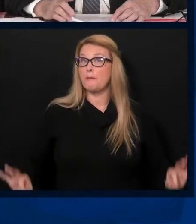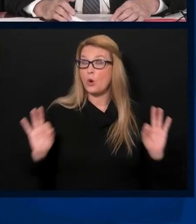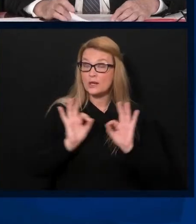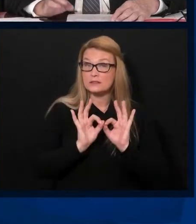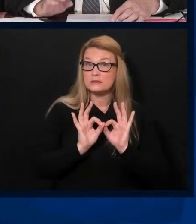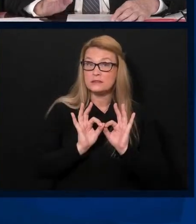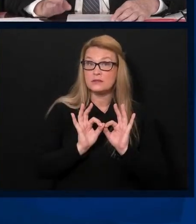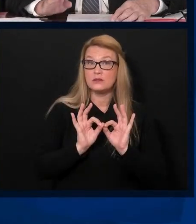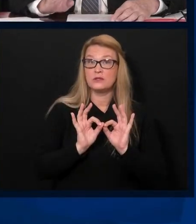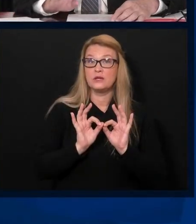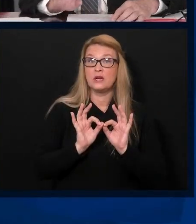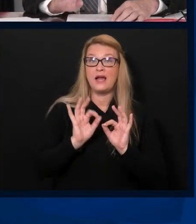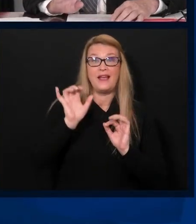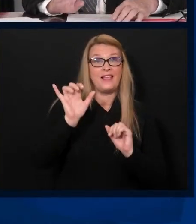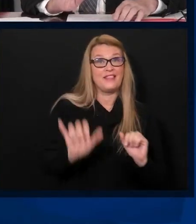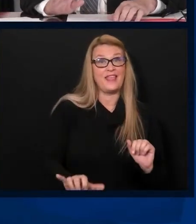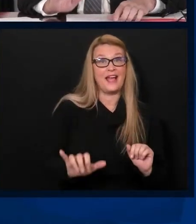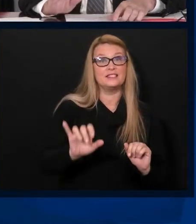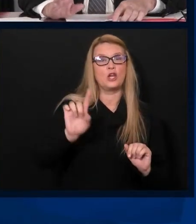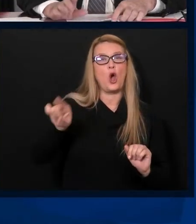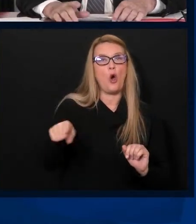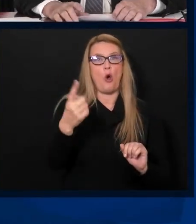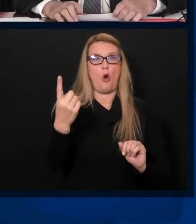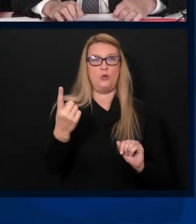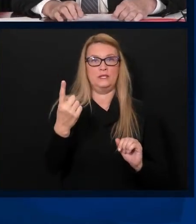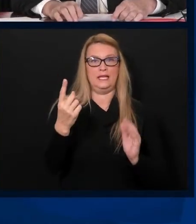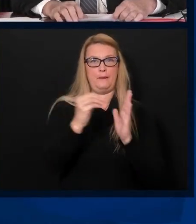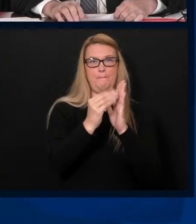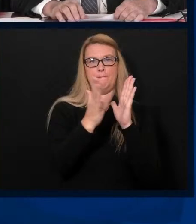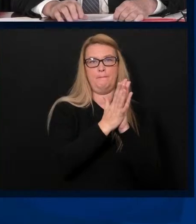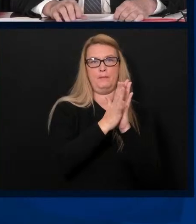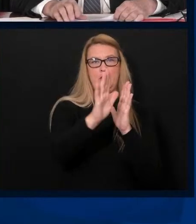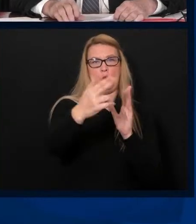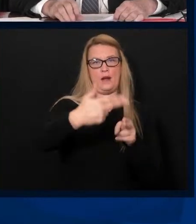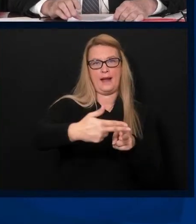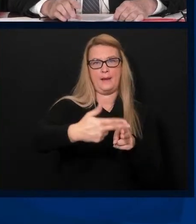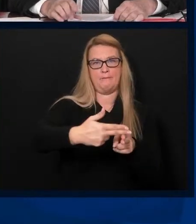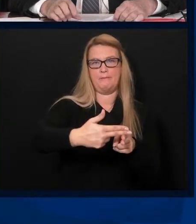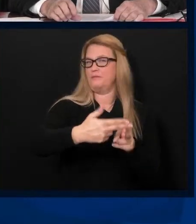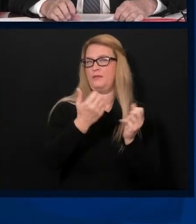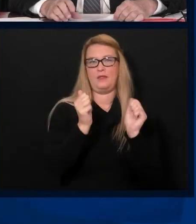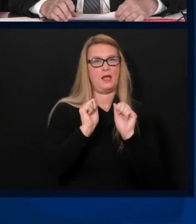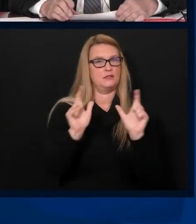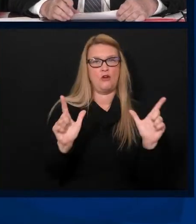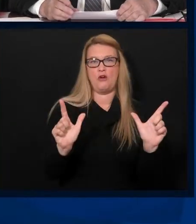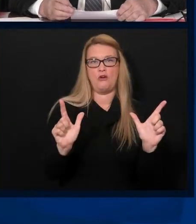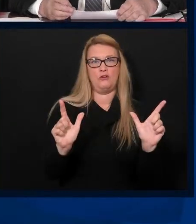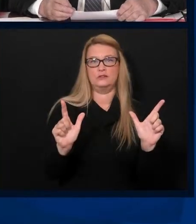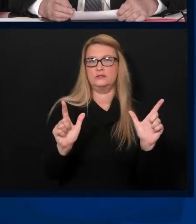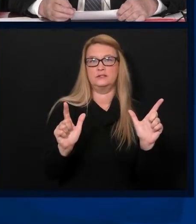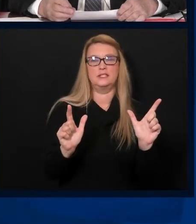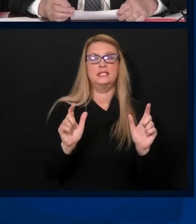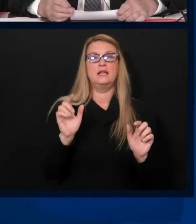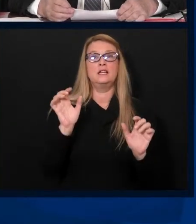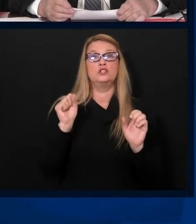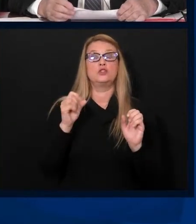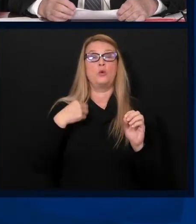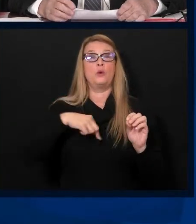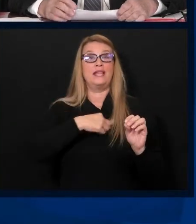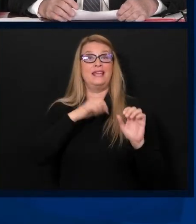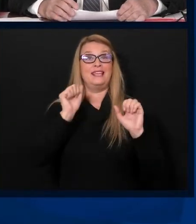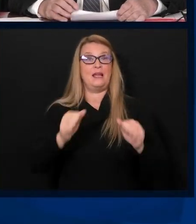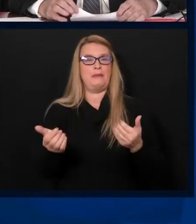now, this is just a pre-registration. That's all it is. It's just some way to make it